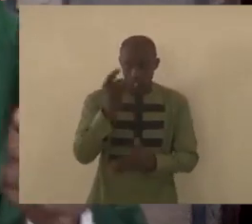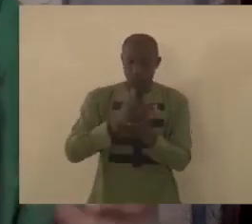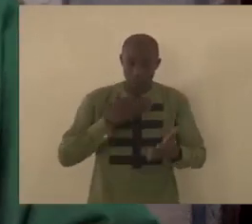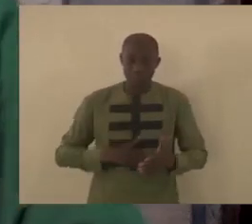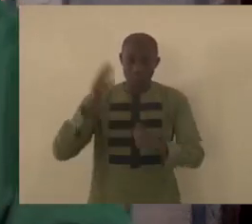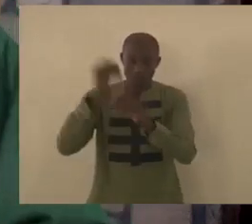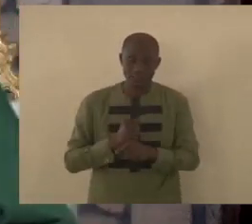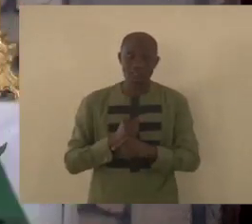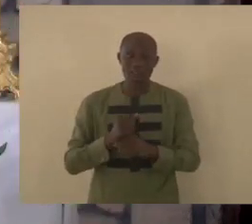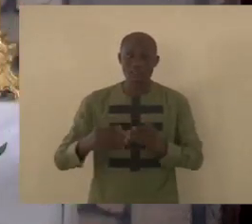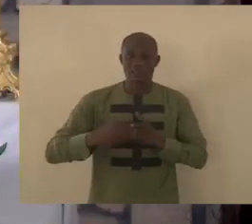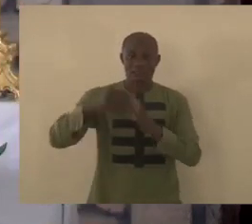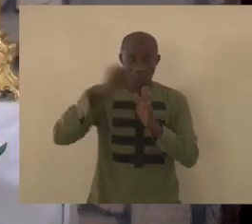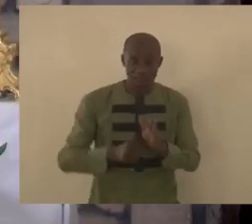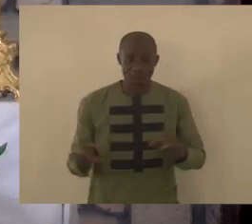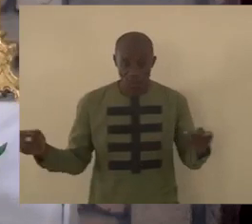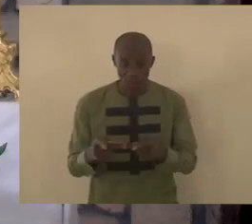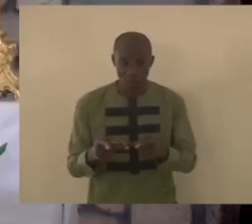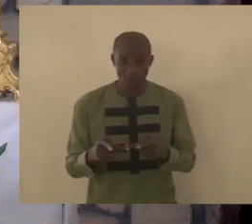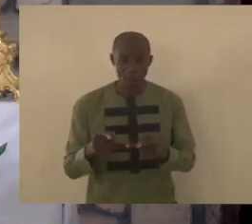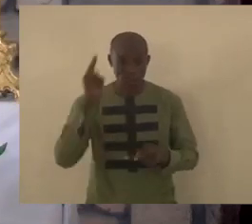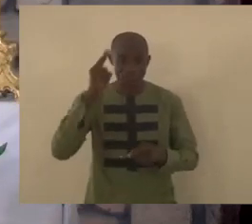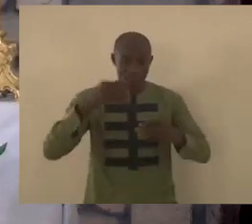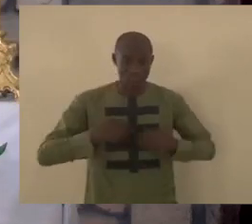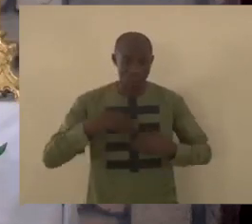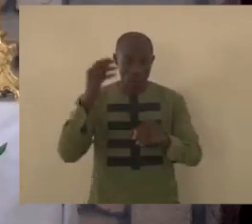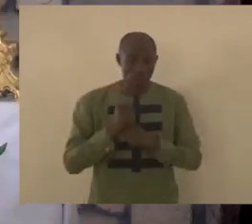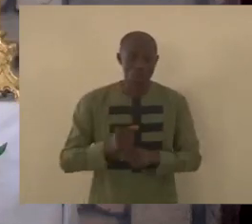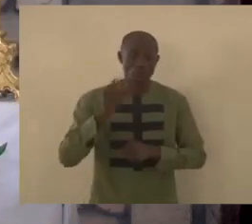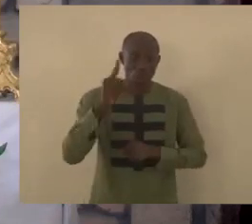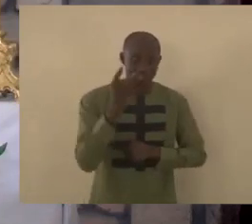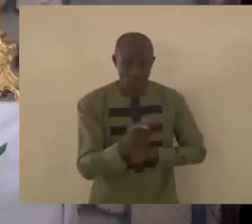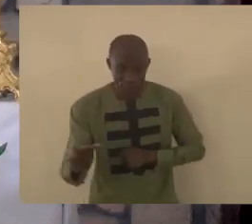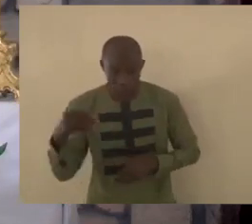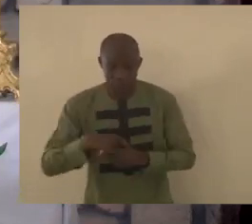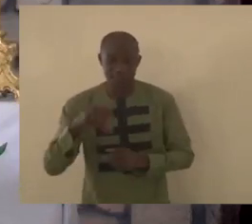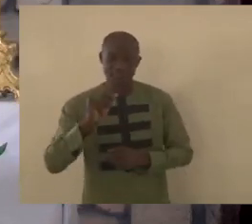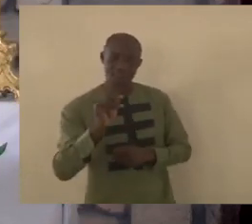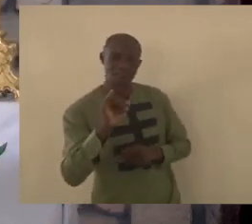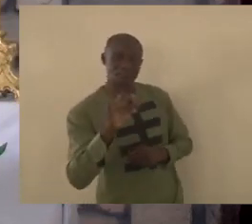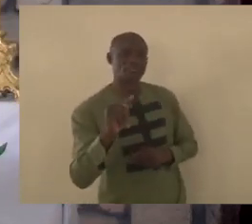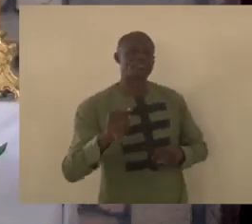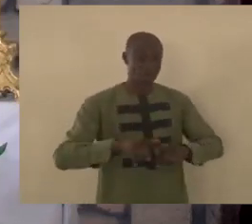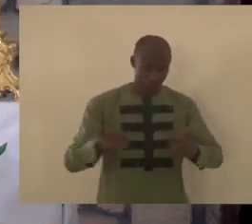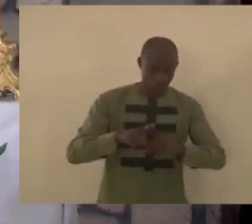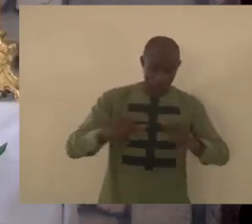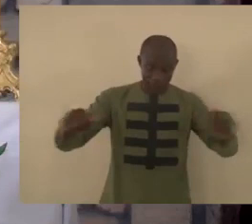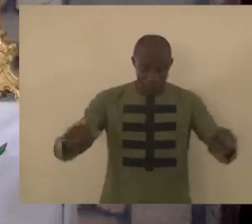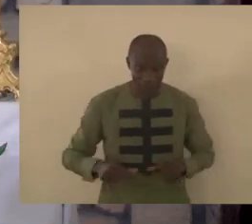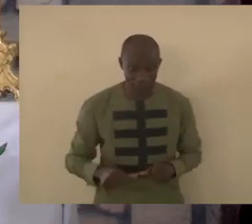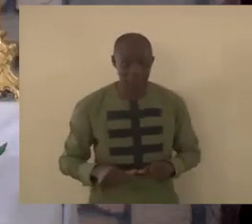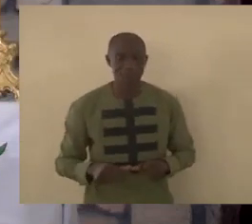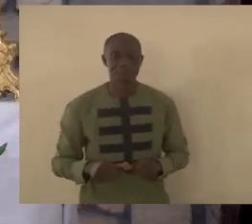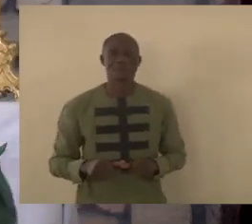into leadership position, the first rumor you hear is that he has acquired one property in Maitama, another property in